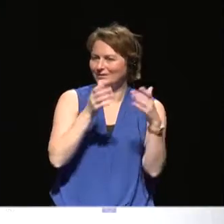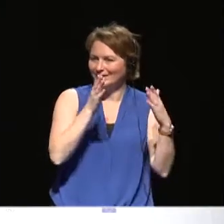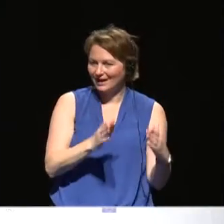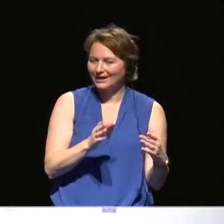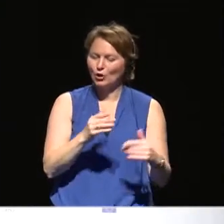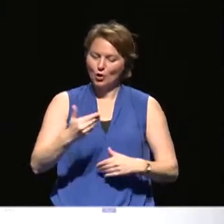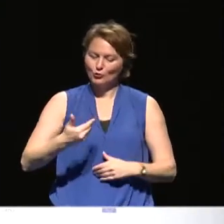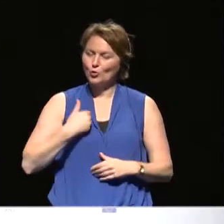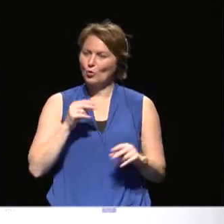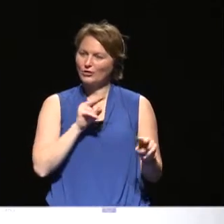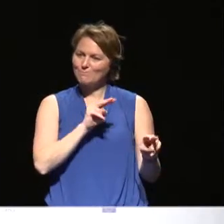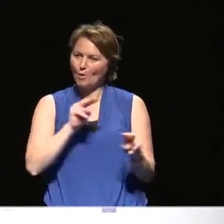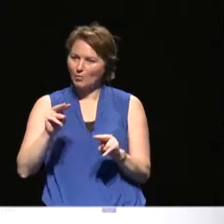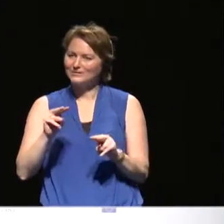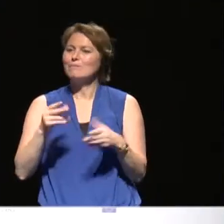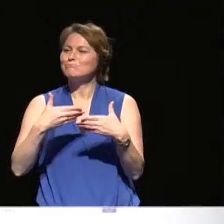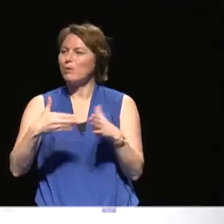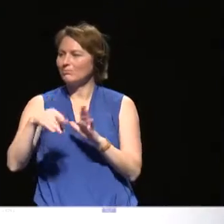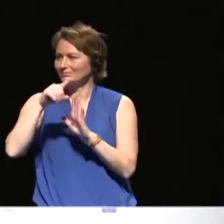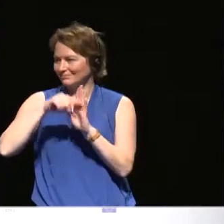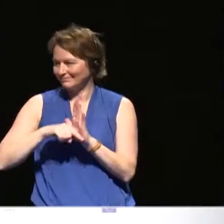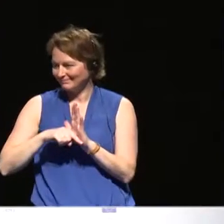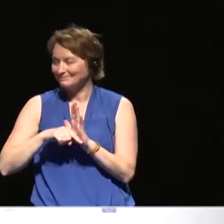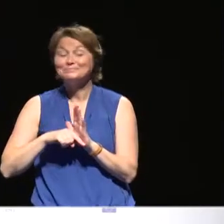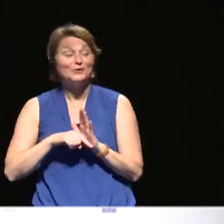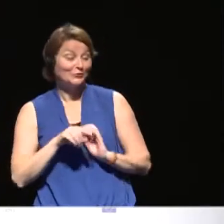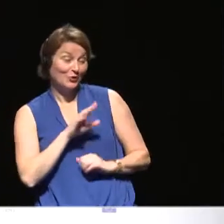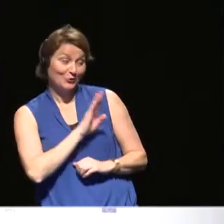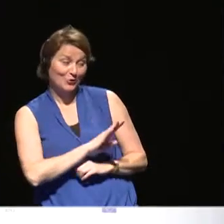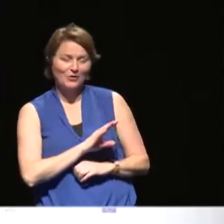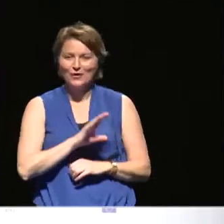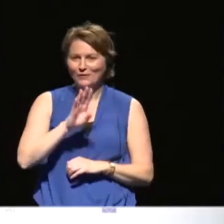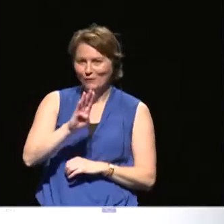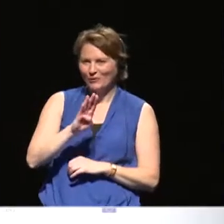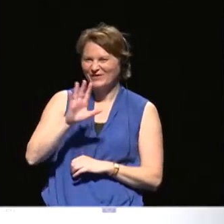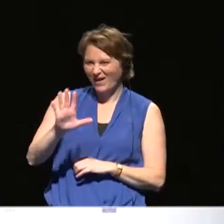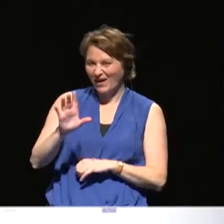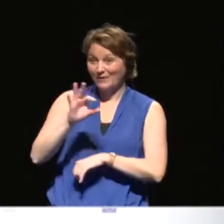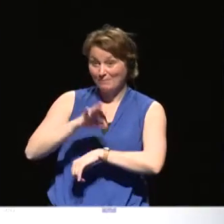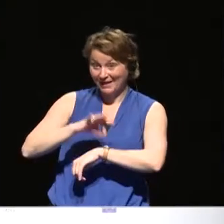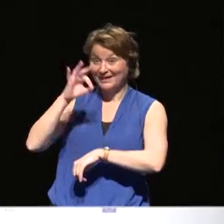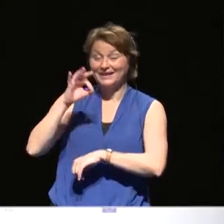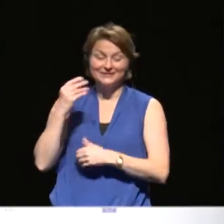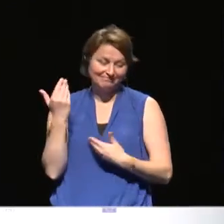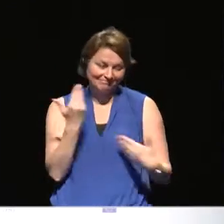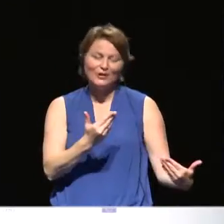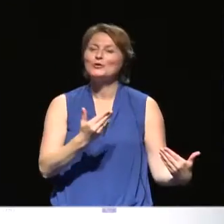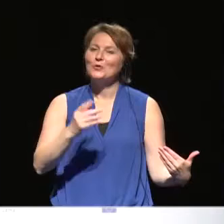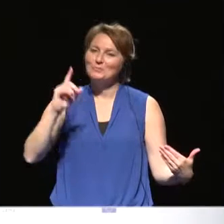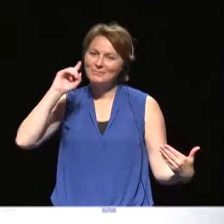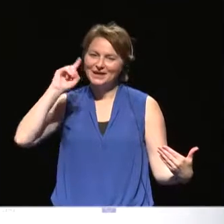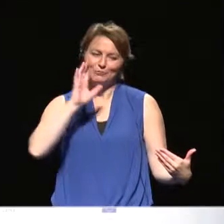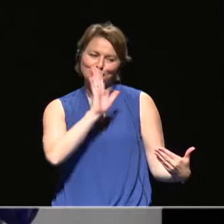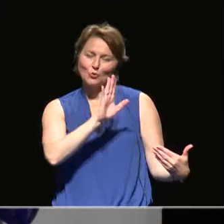public policies. So you will have your 4 to 5 minutes. We will be delighted to hear your